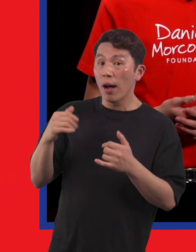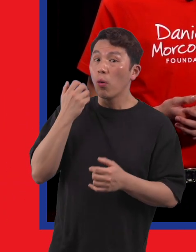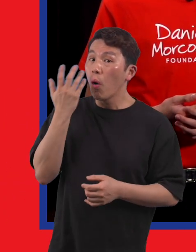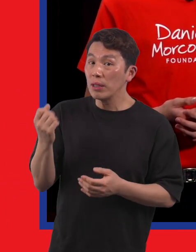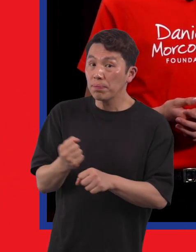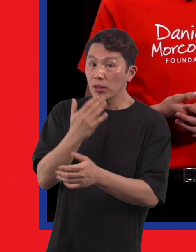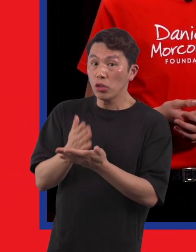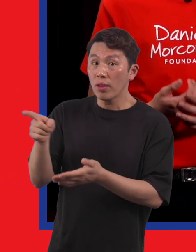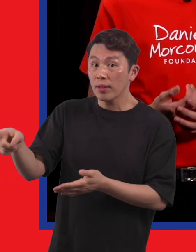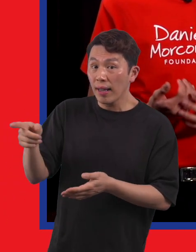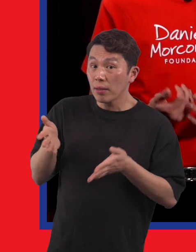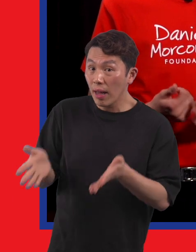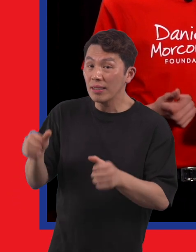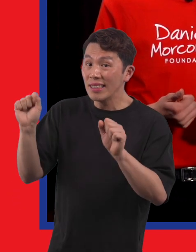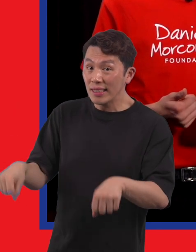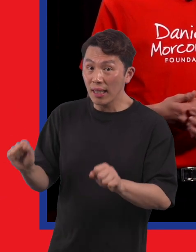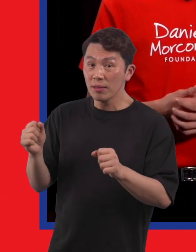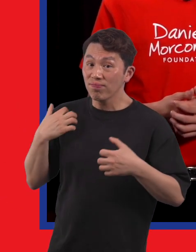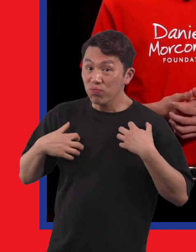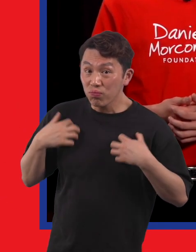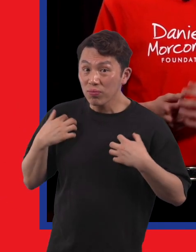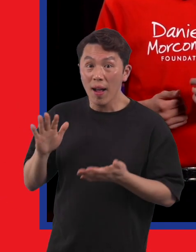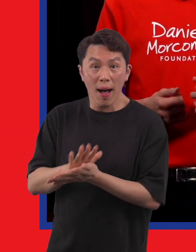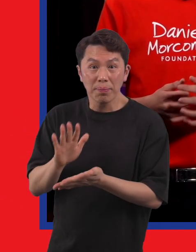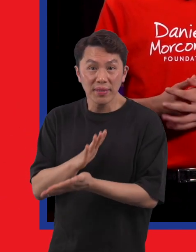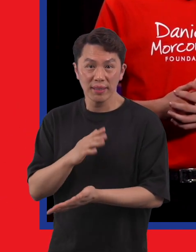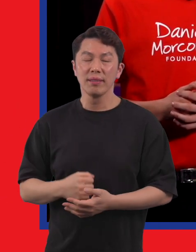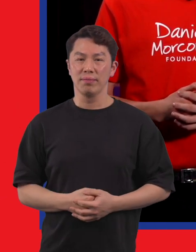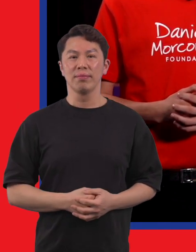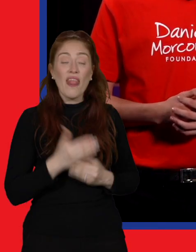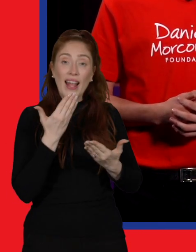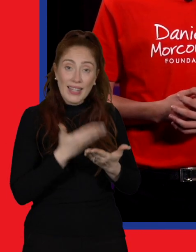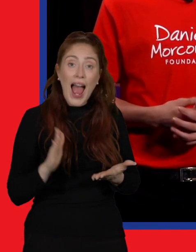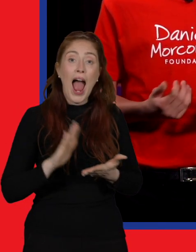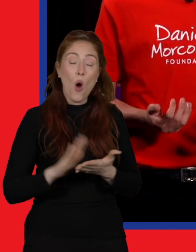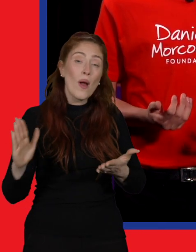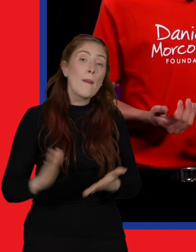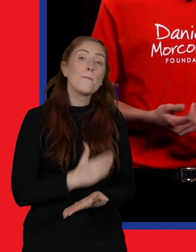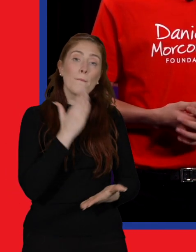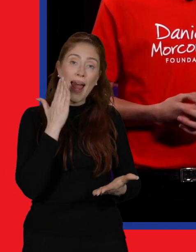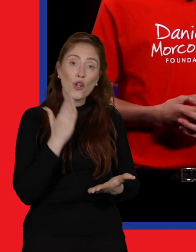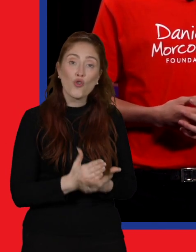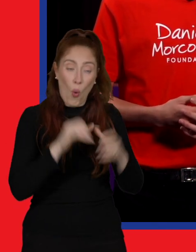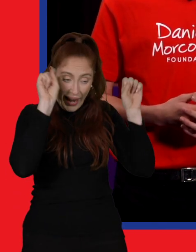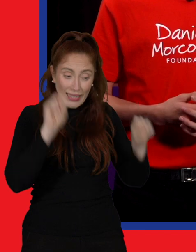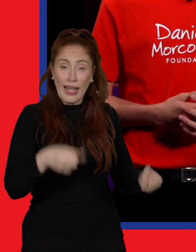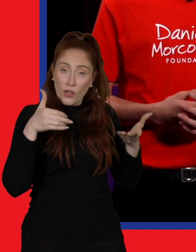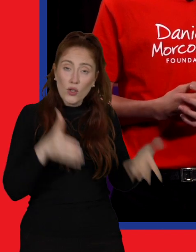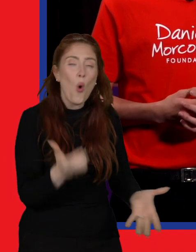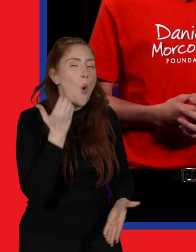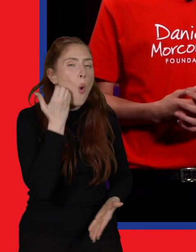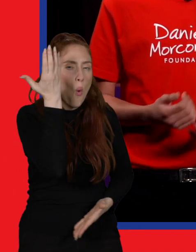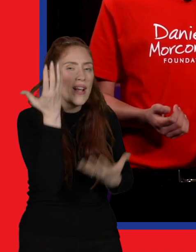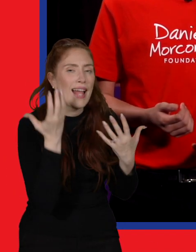in and make sure that they are clearly saying yes to anything you want to do. This is the only way to make sure you are